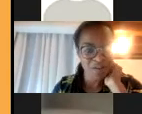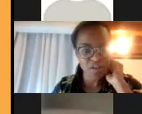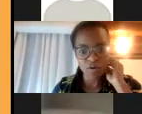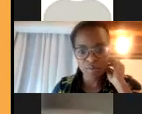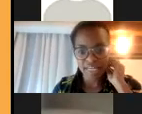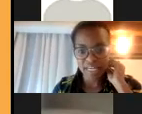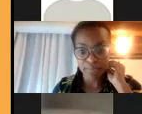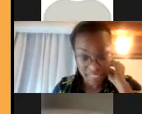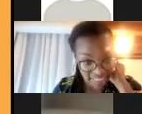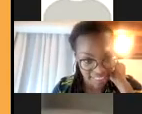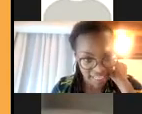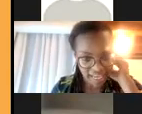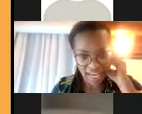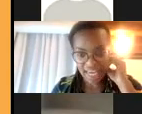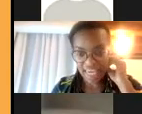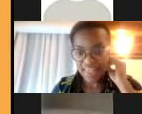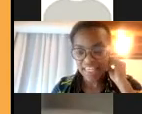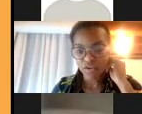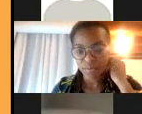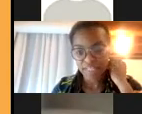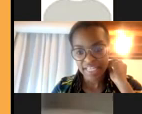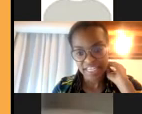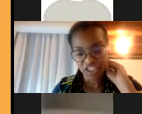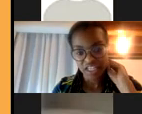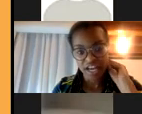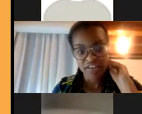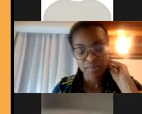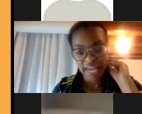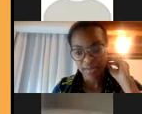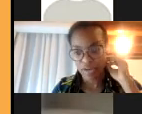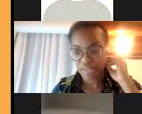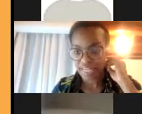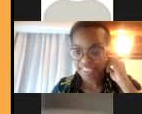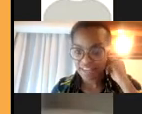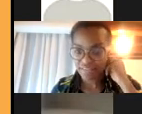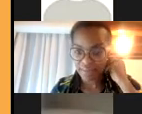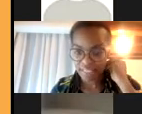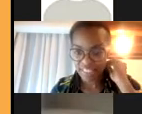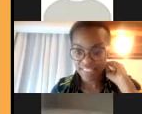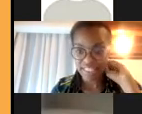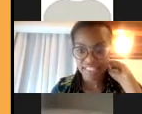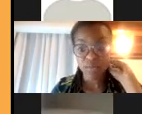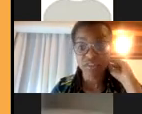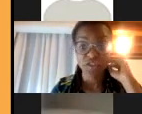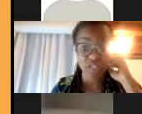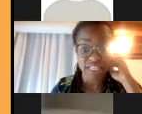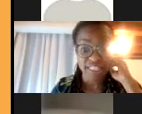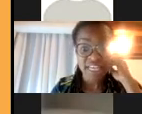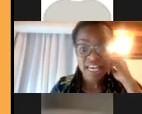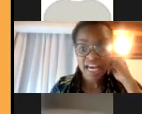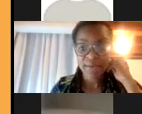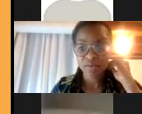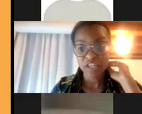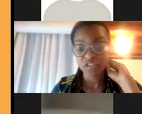hospitals have also been complicit in the criminalization of Black and brown and Latine families, consistent with the